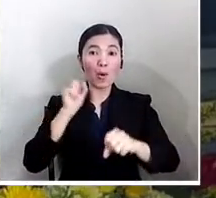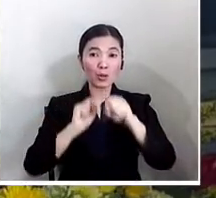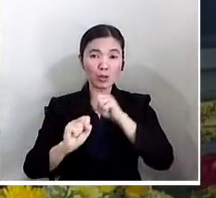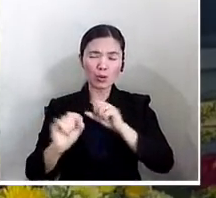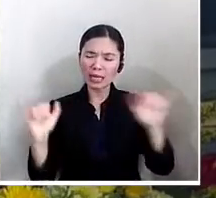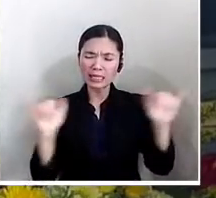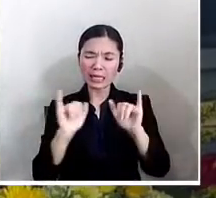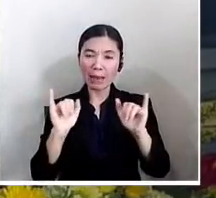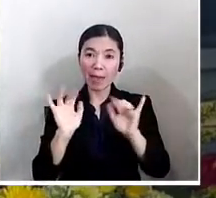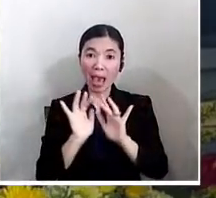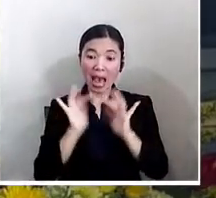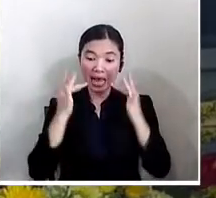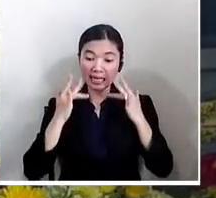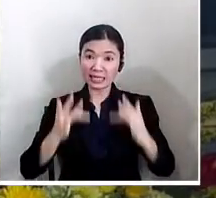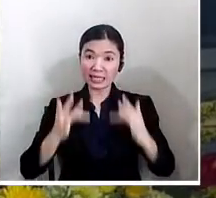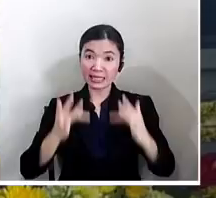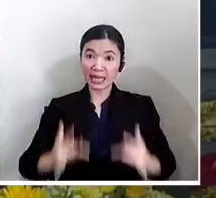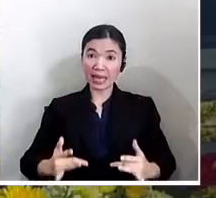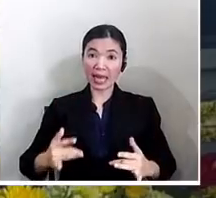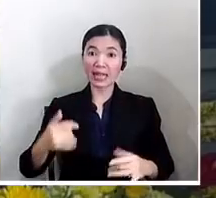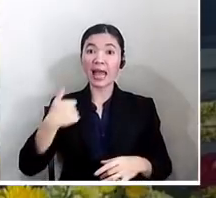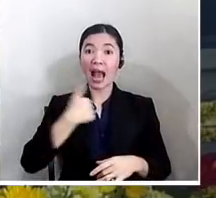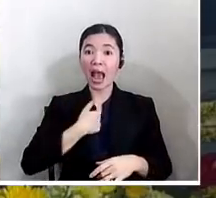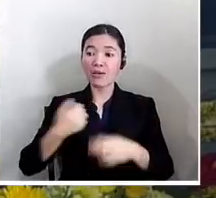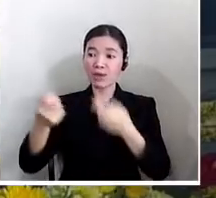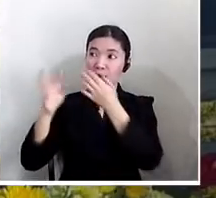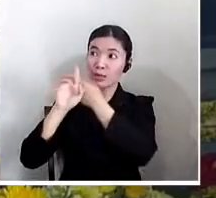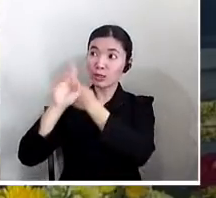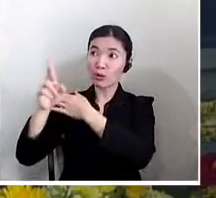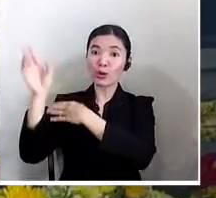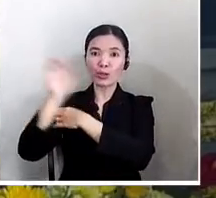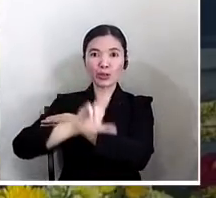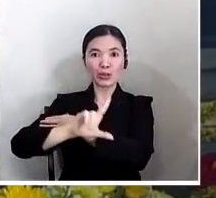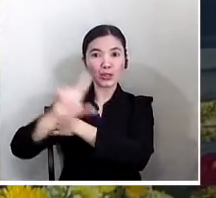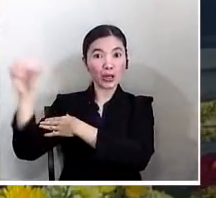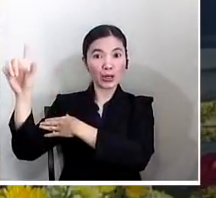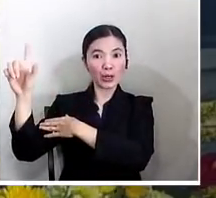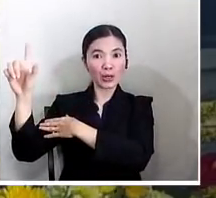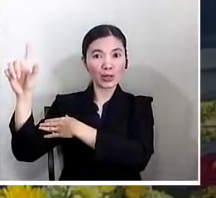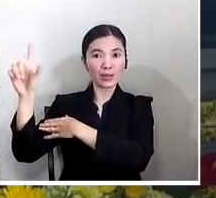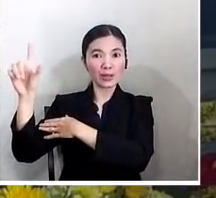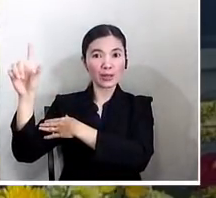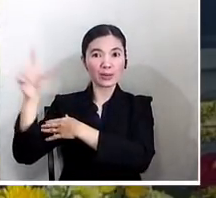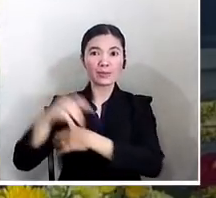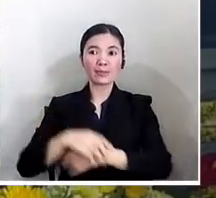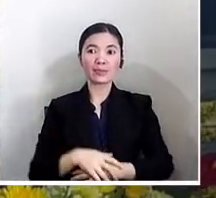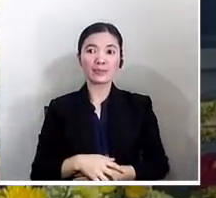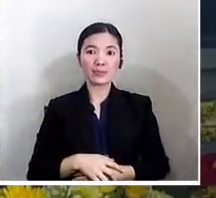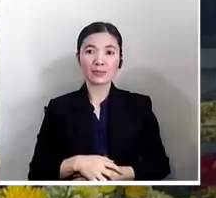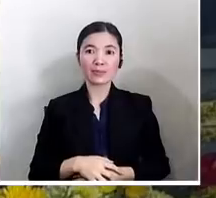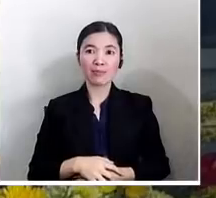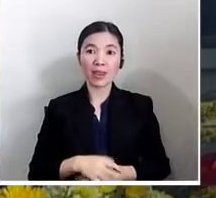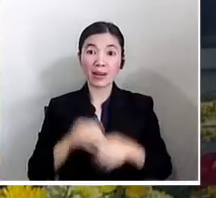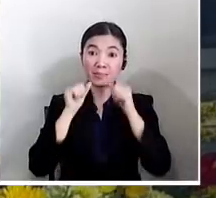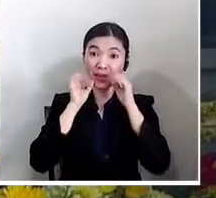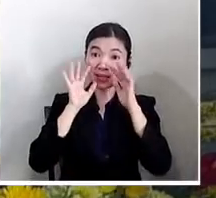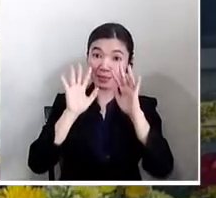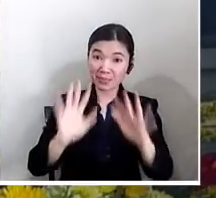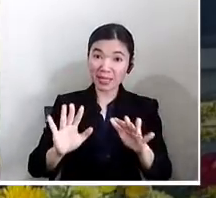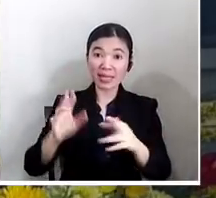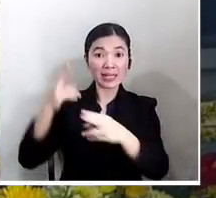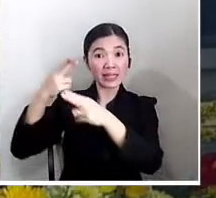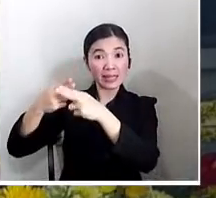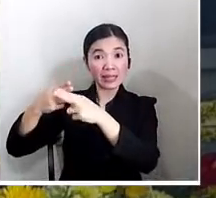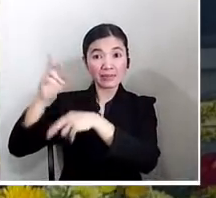Lord gave, and the Lord has taken away. Blessed be the name of the